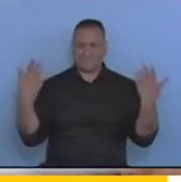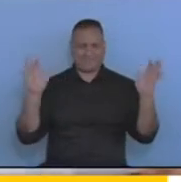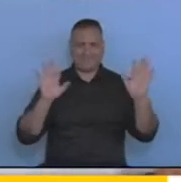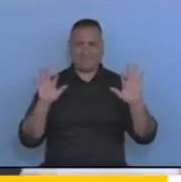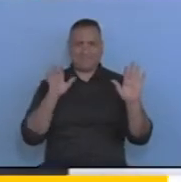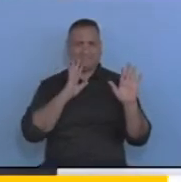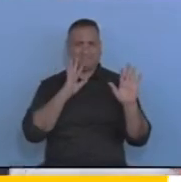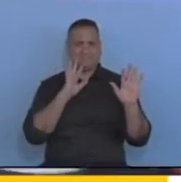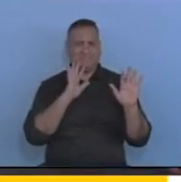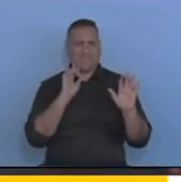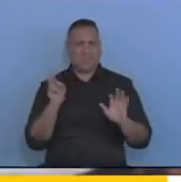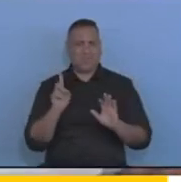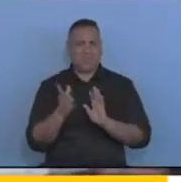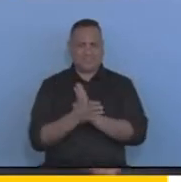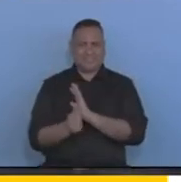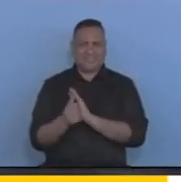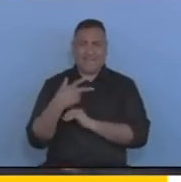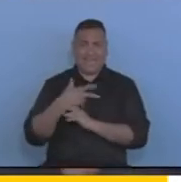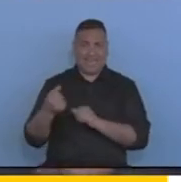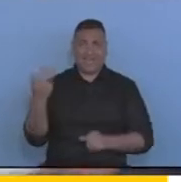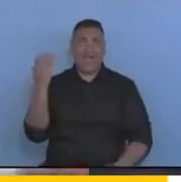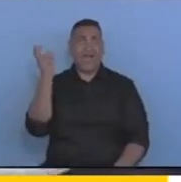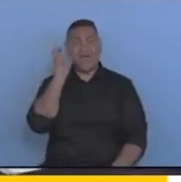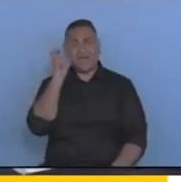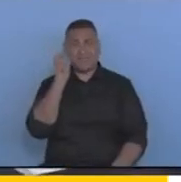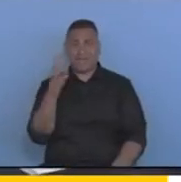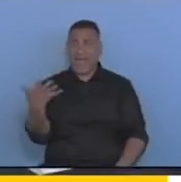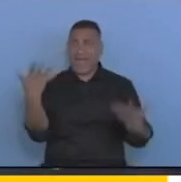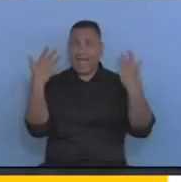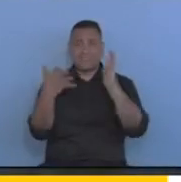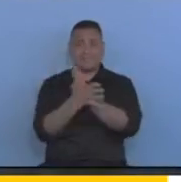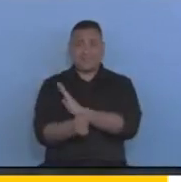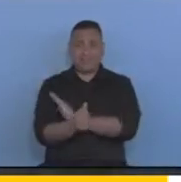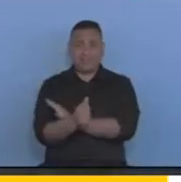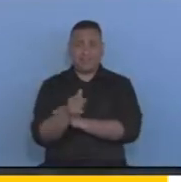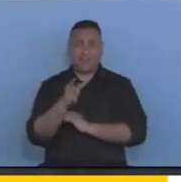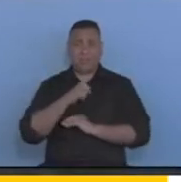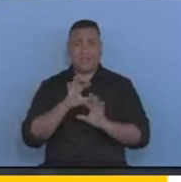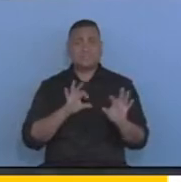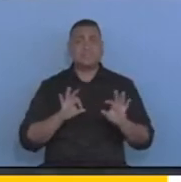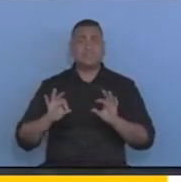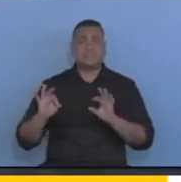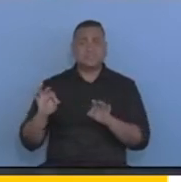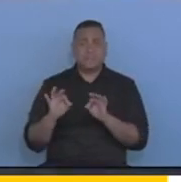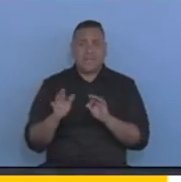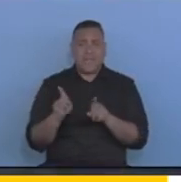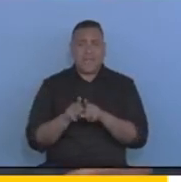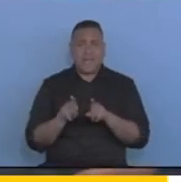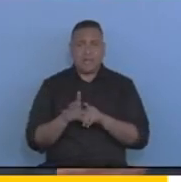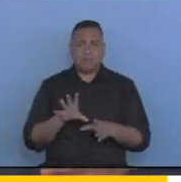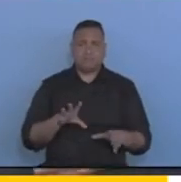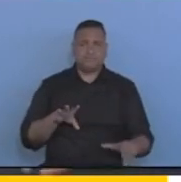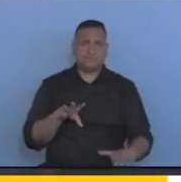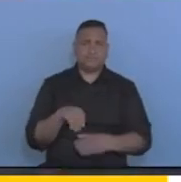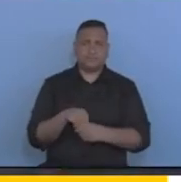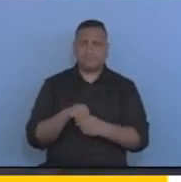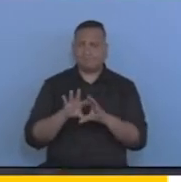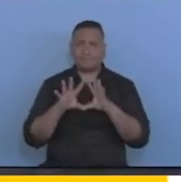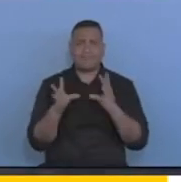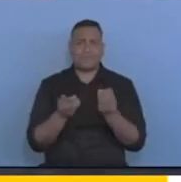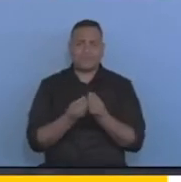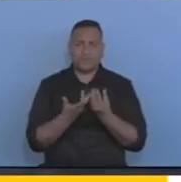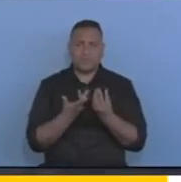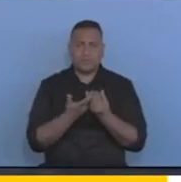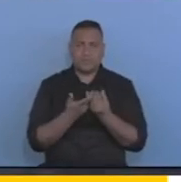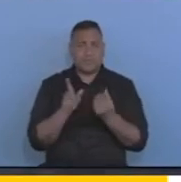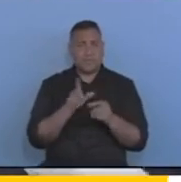I've never heard this sort of term, because this is something that incumbent sort of everything. It goes through everything because it is super important,